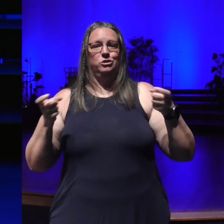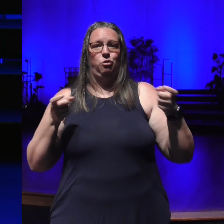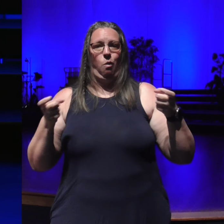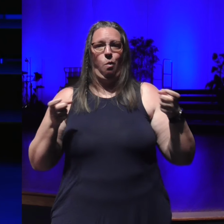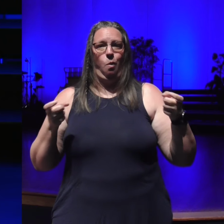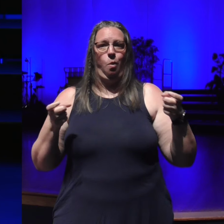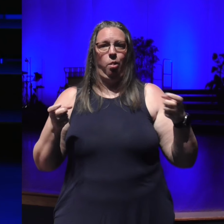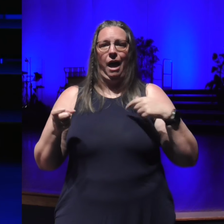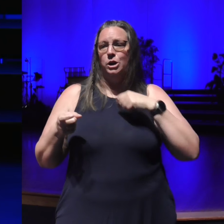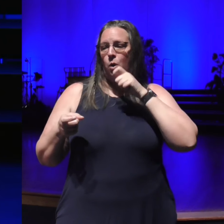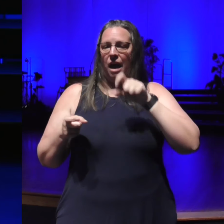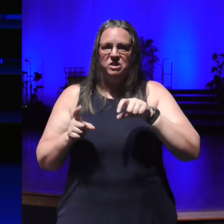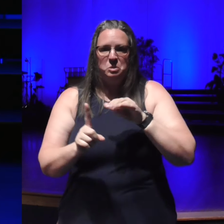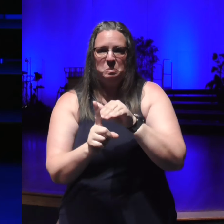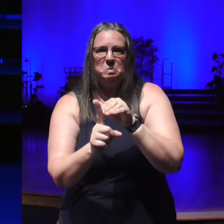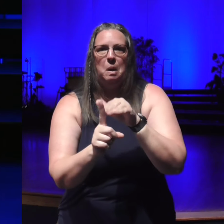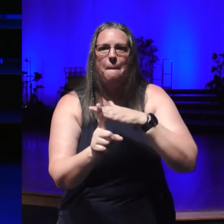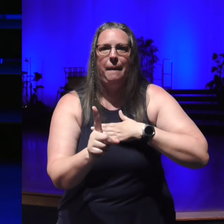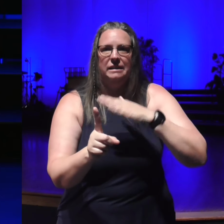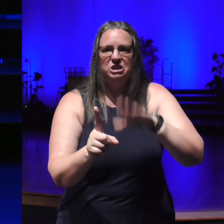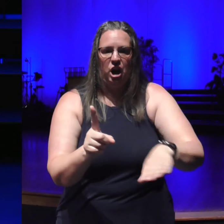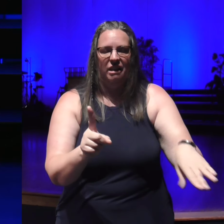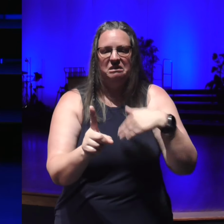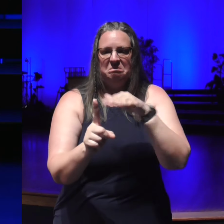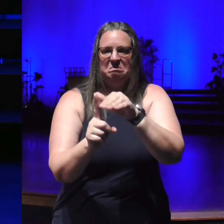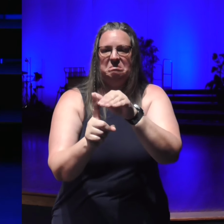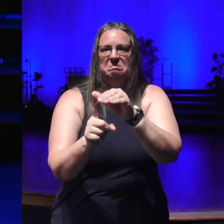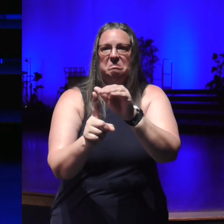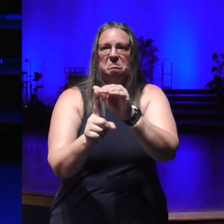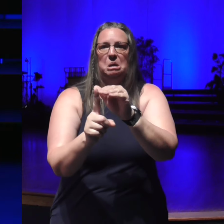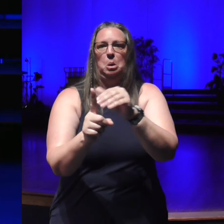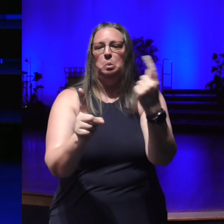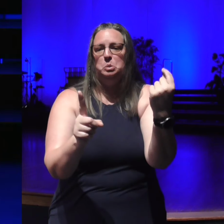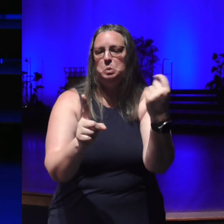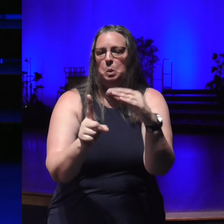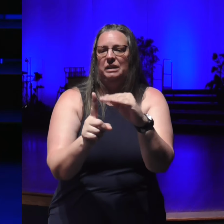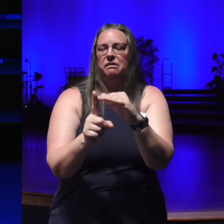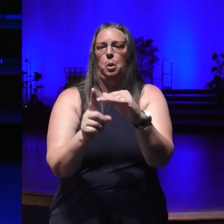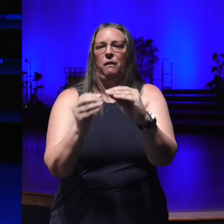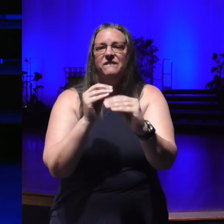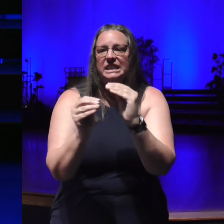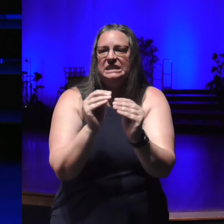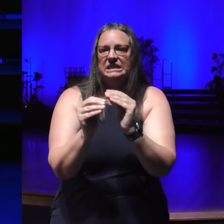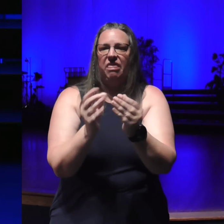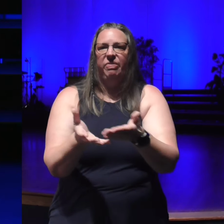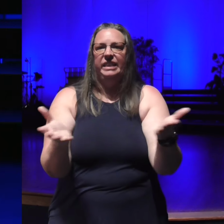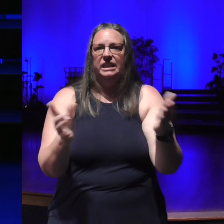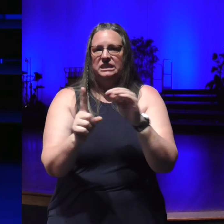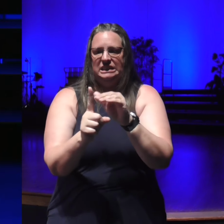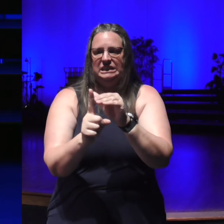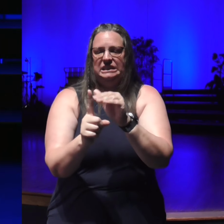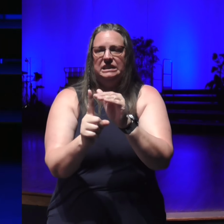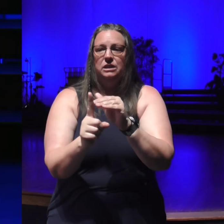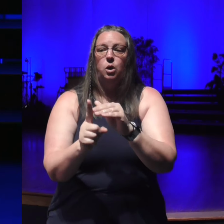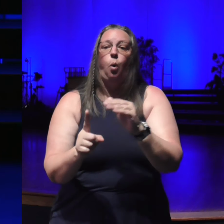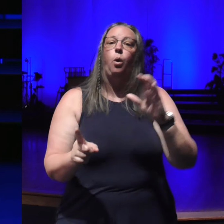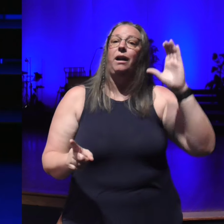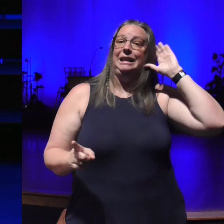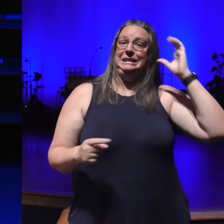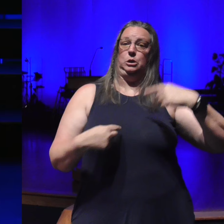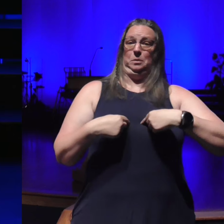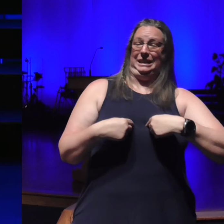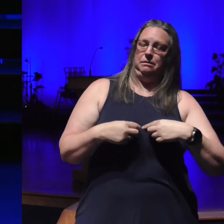that I need to perhaps find something that might be wrong with them to get on the path of fixing, that I need them to hear my story or take on